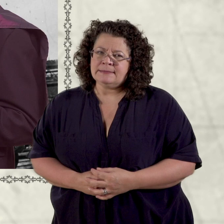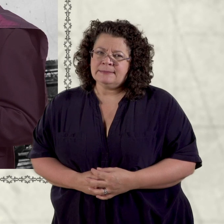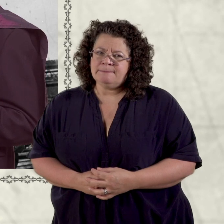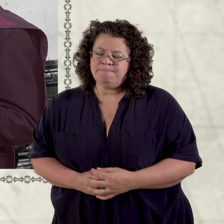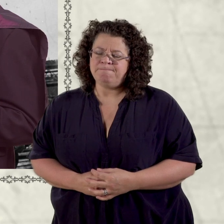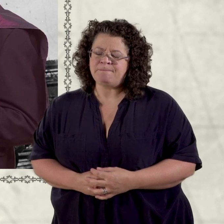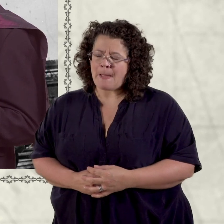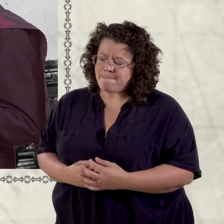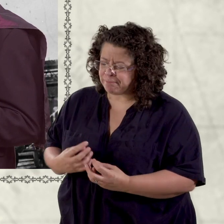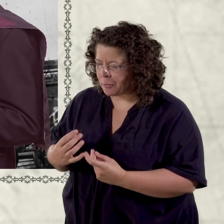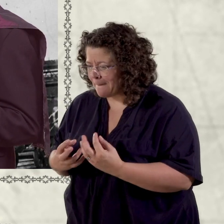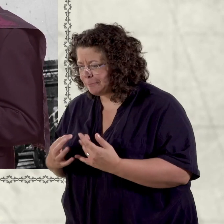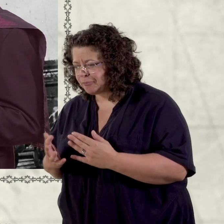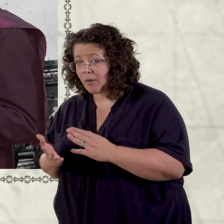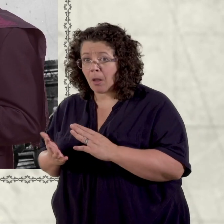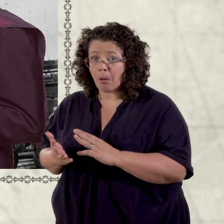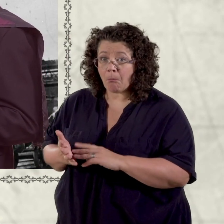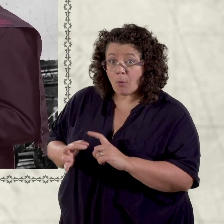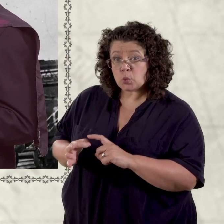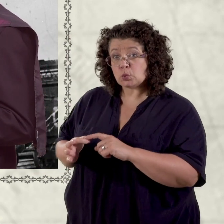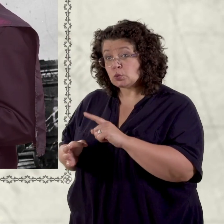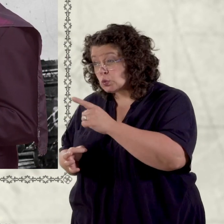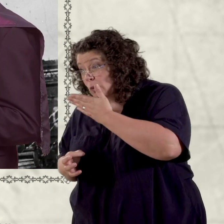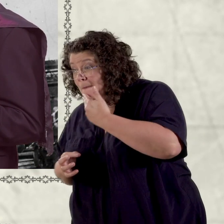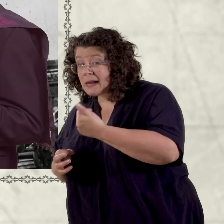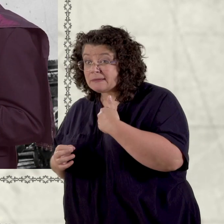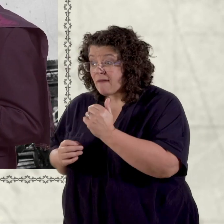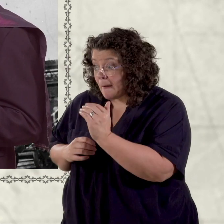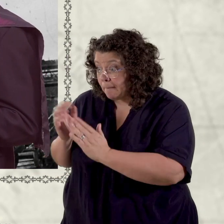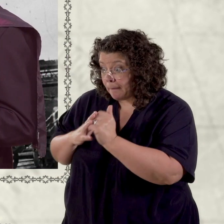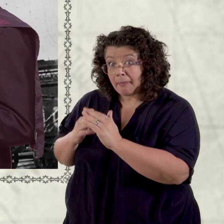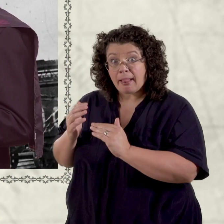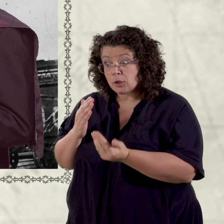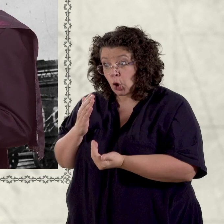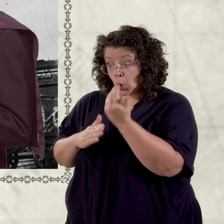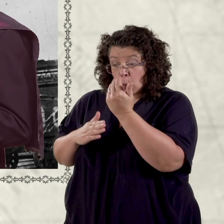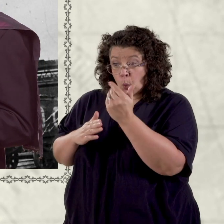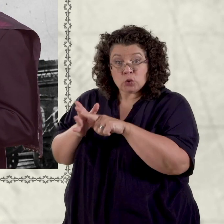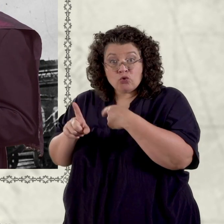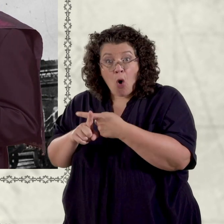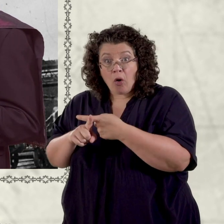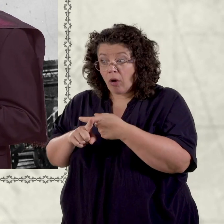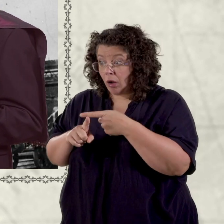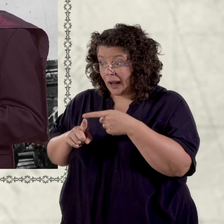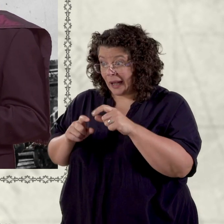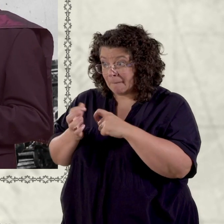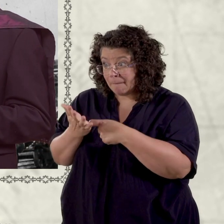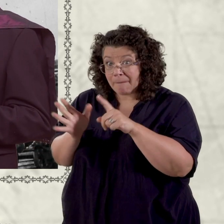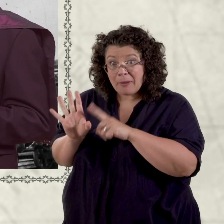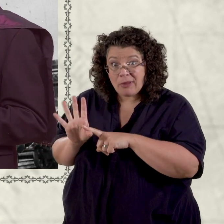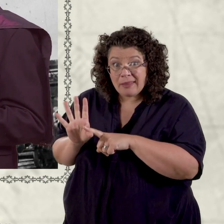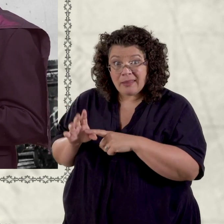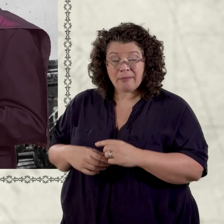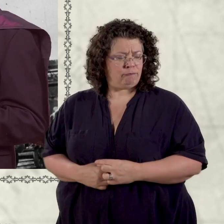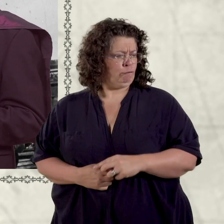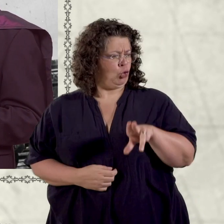Marquis of Bute, sir, Do you mind if I build new docks in